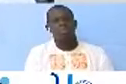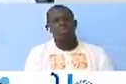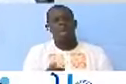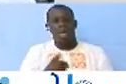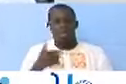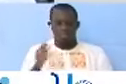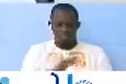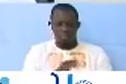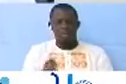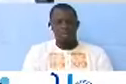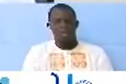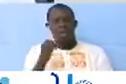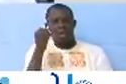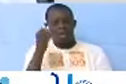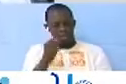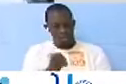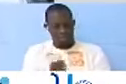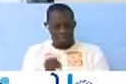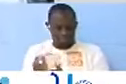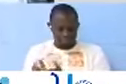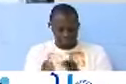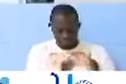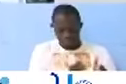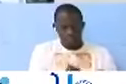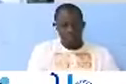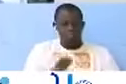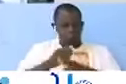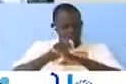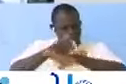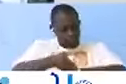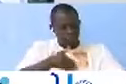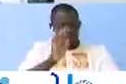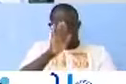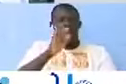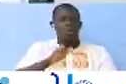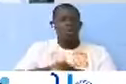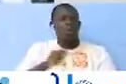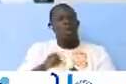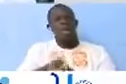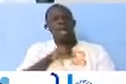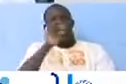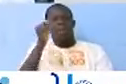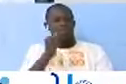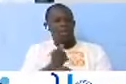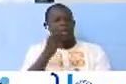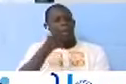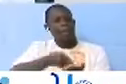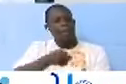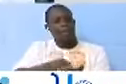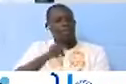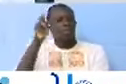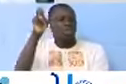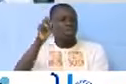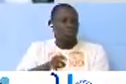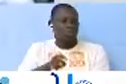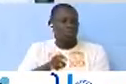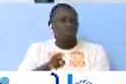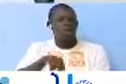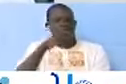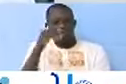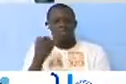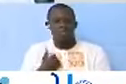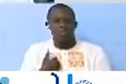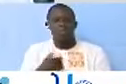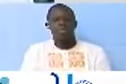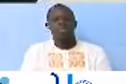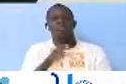used to put them aside so that I could slaughter them later on and make the cost of a kilo cheap for people.